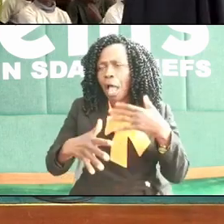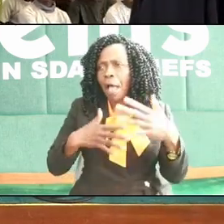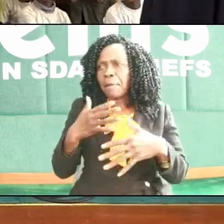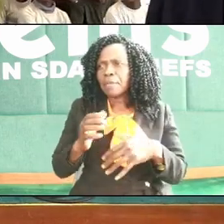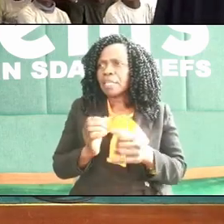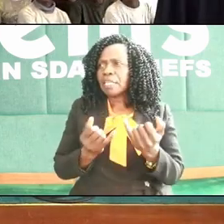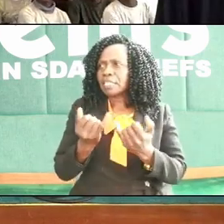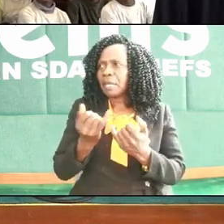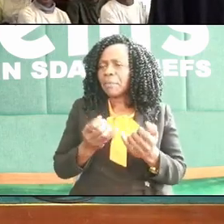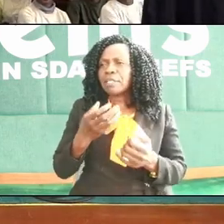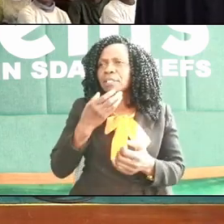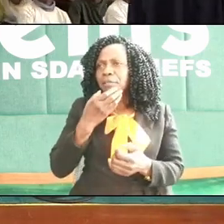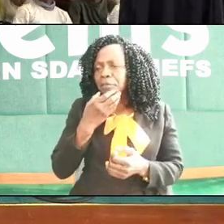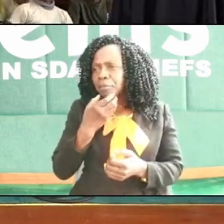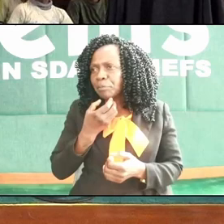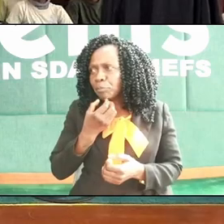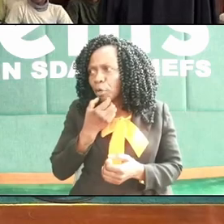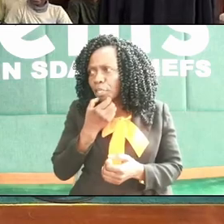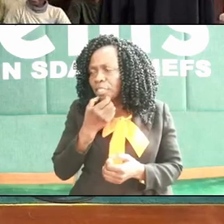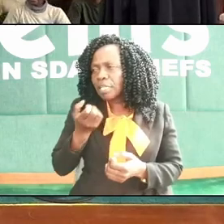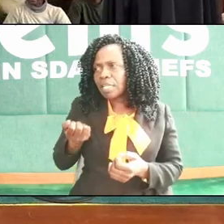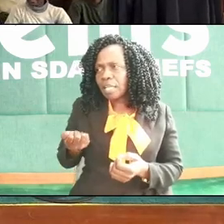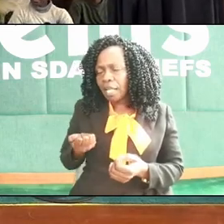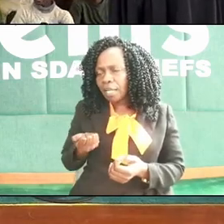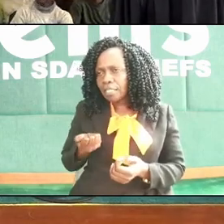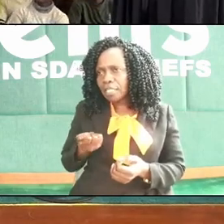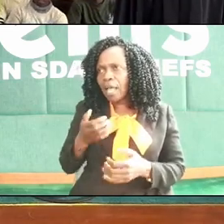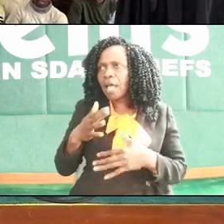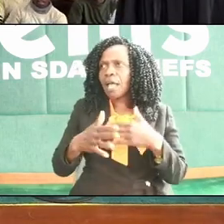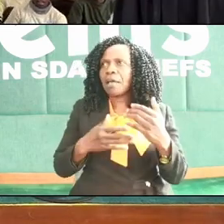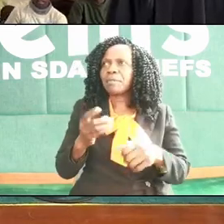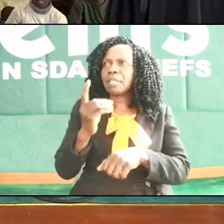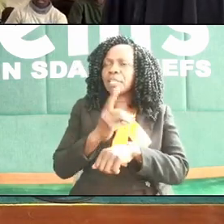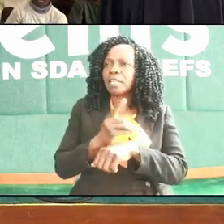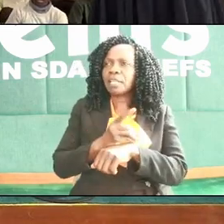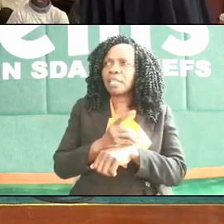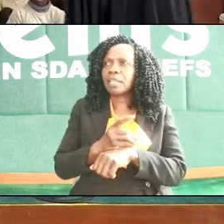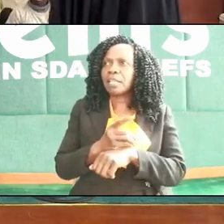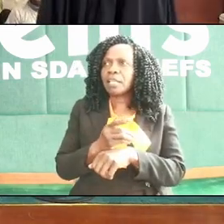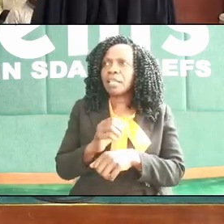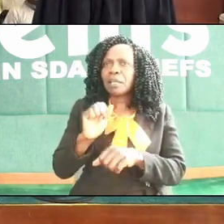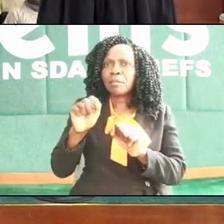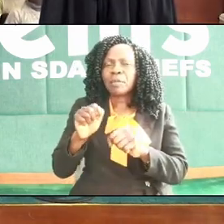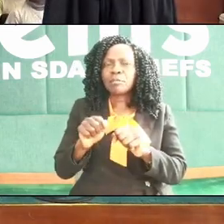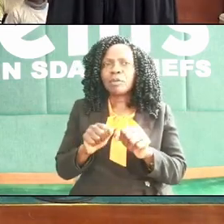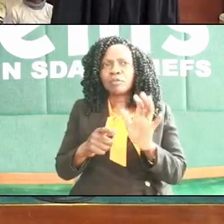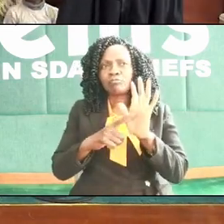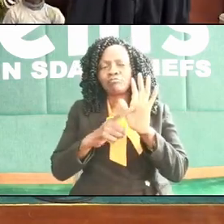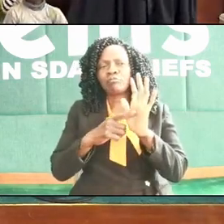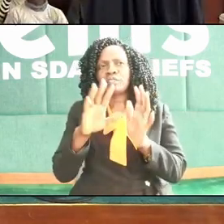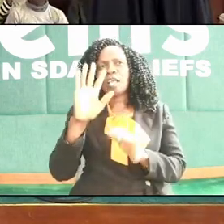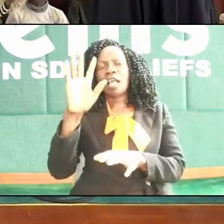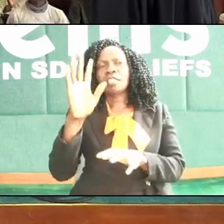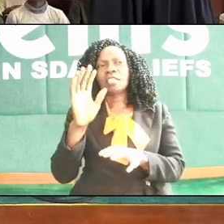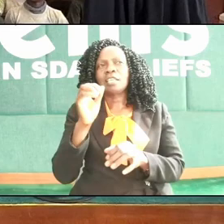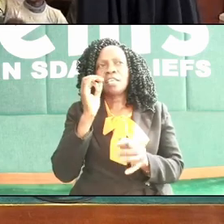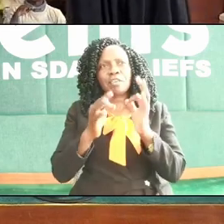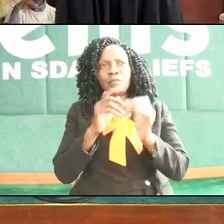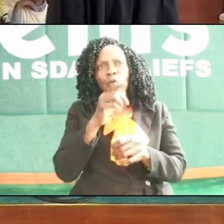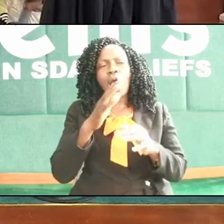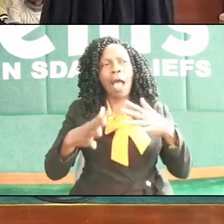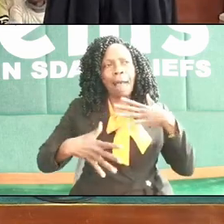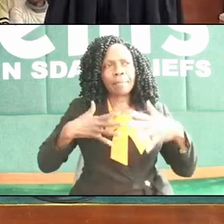Sabbath, boys and girls. Can we see by a show of hands who is happy to be in church today? Who